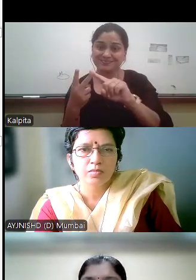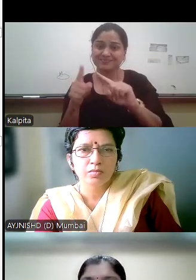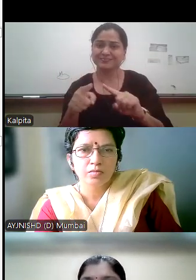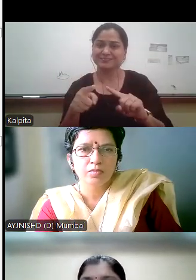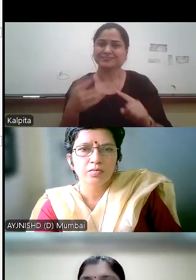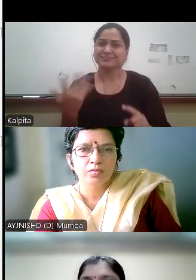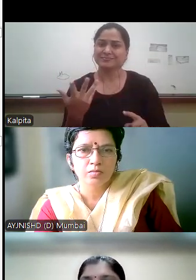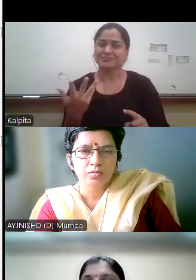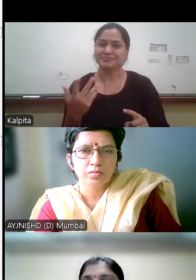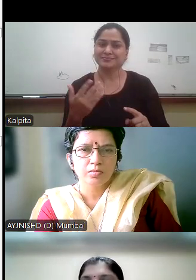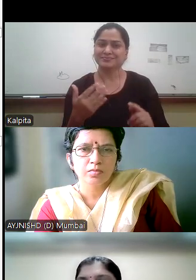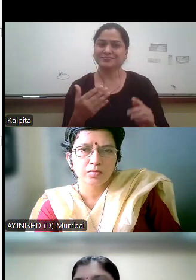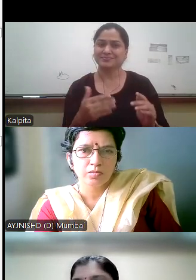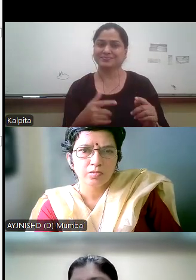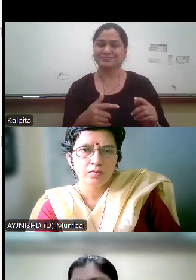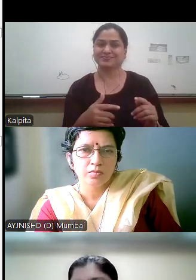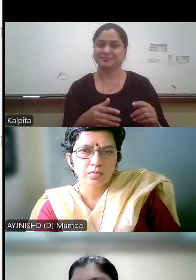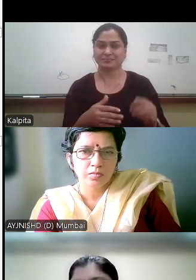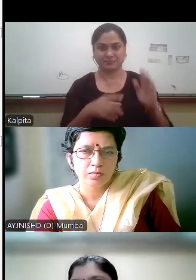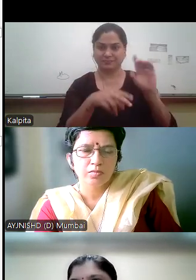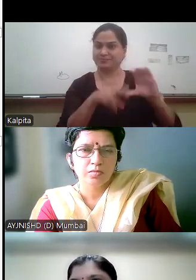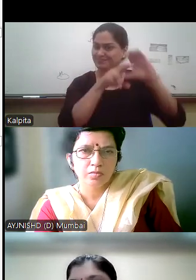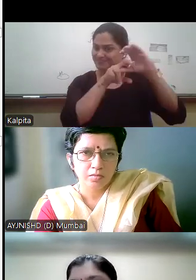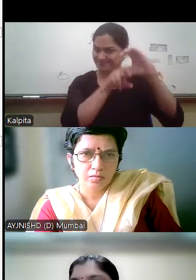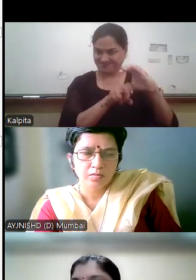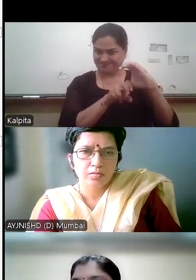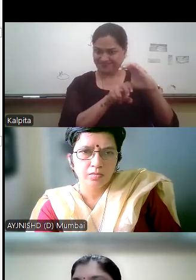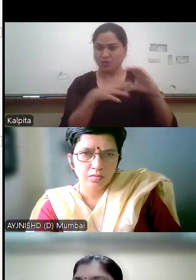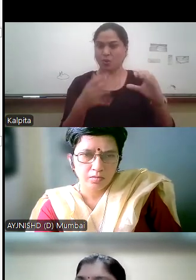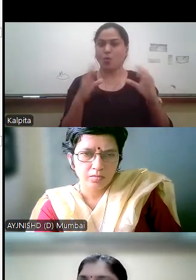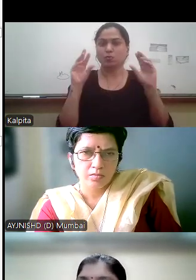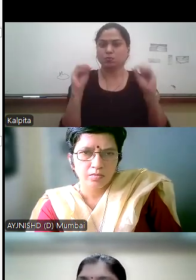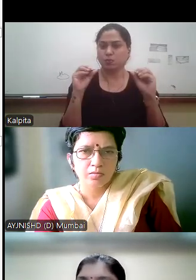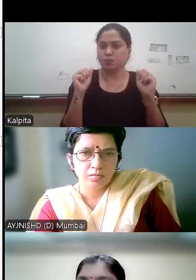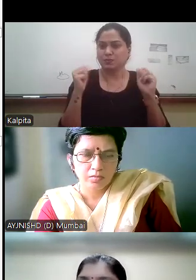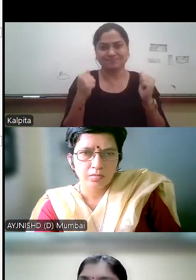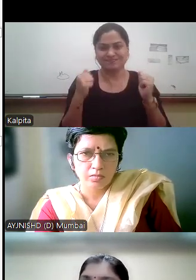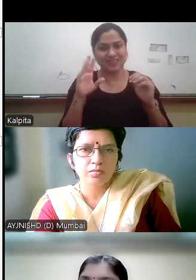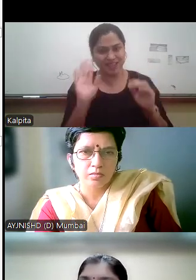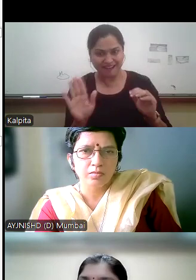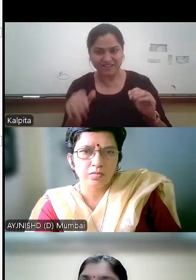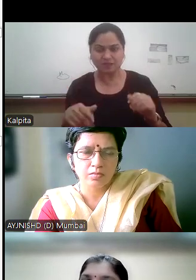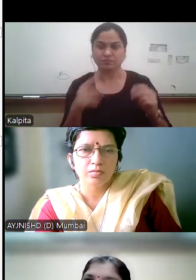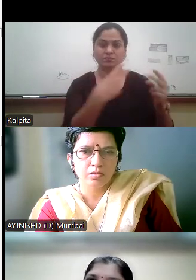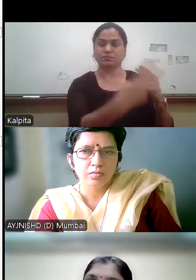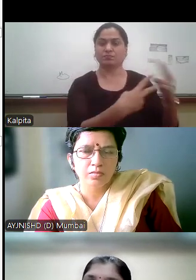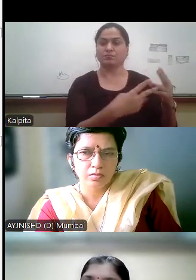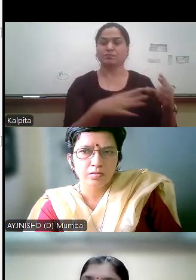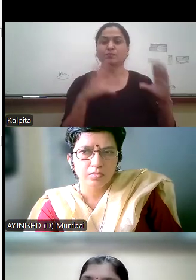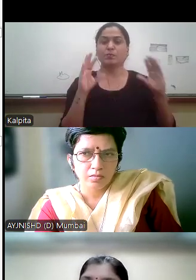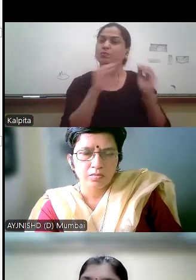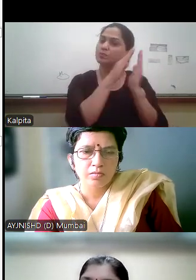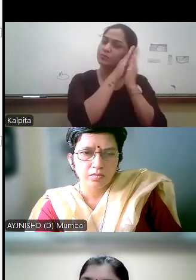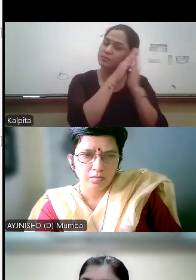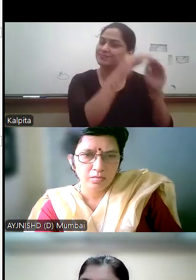be adapted at the home, like they can take the corner of a sofa or a corner in any corner in the house, put two pillows and make the child